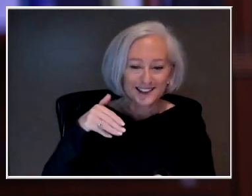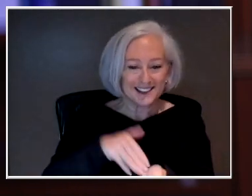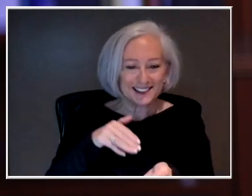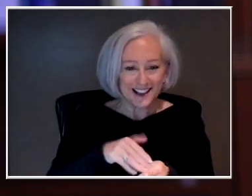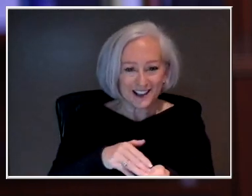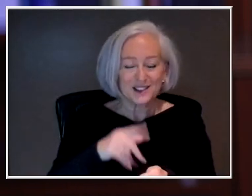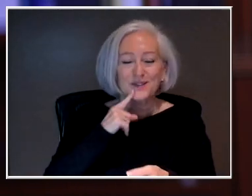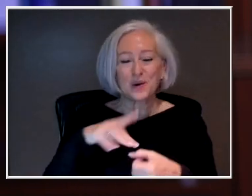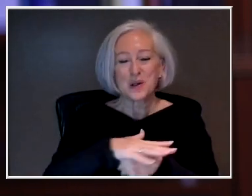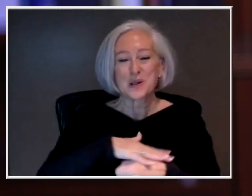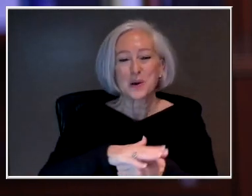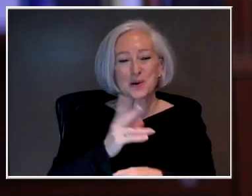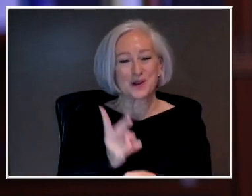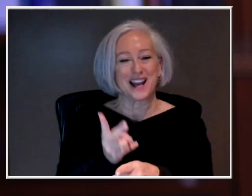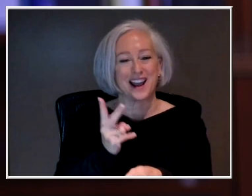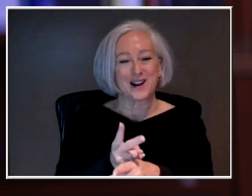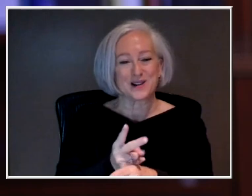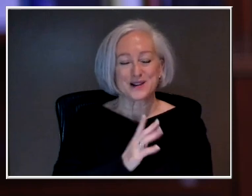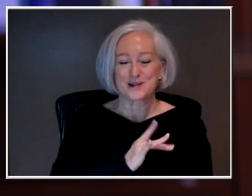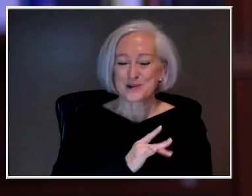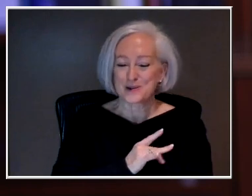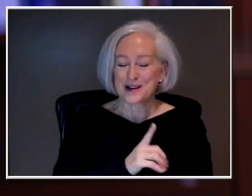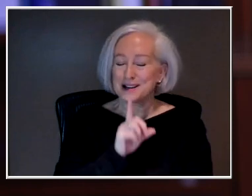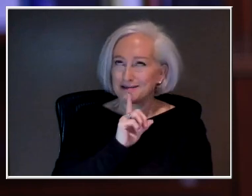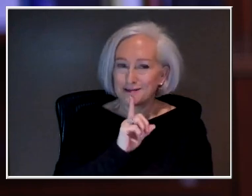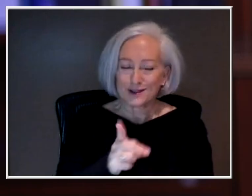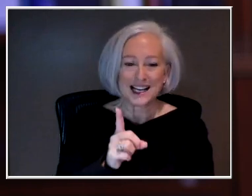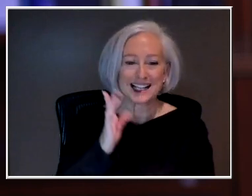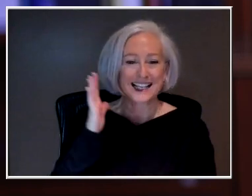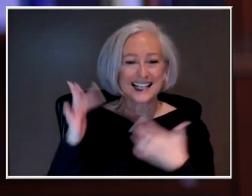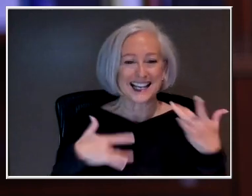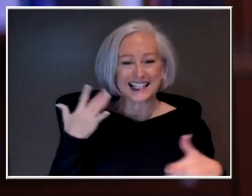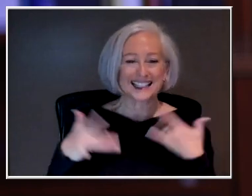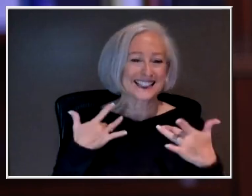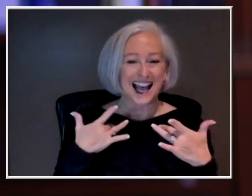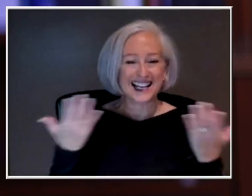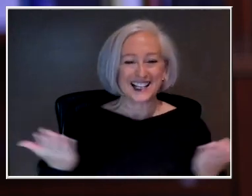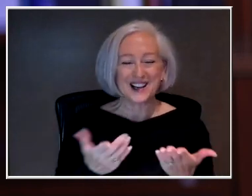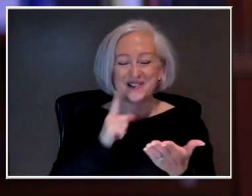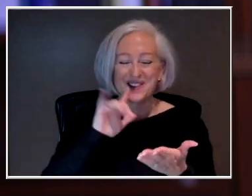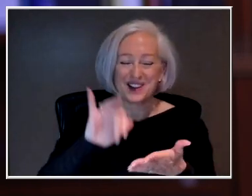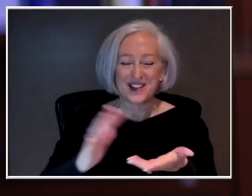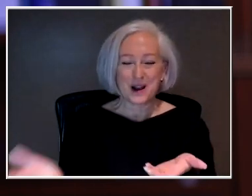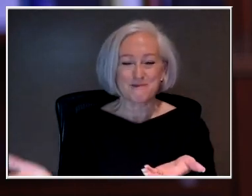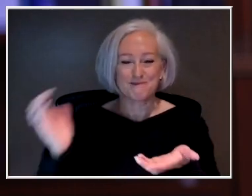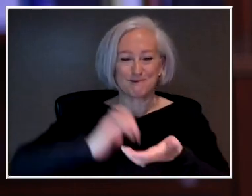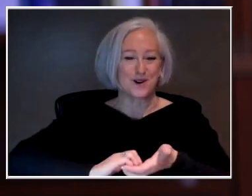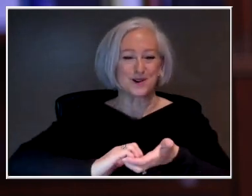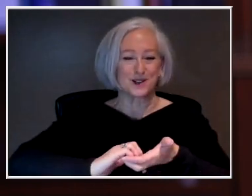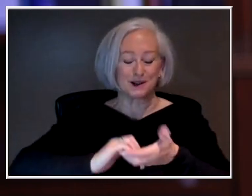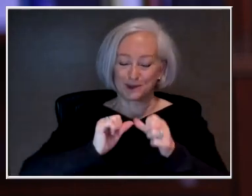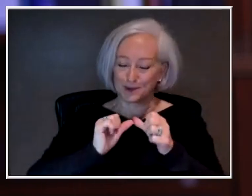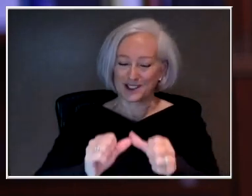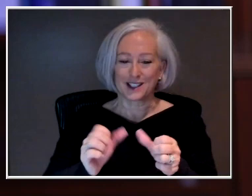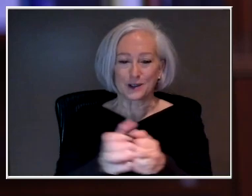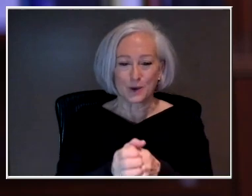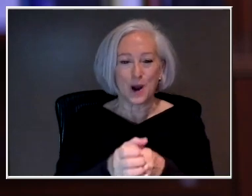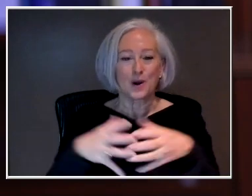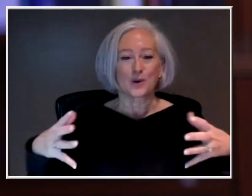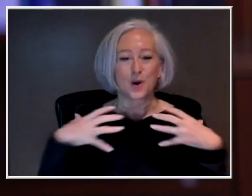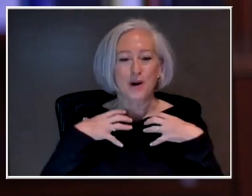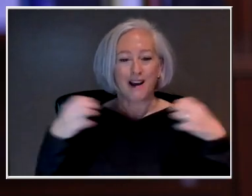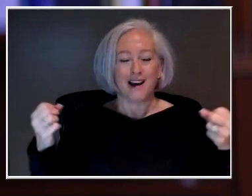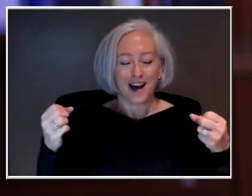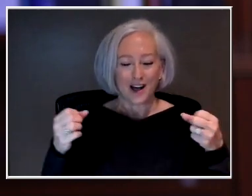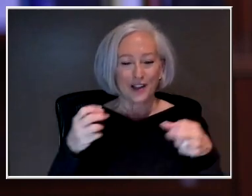So we are all, as Bob said, we are all very excited here for this partnership to continue to grow the healthcare in the Northland and